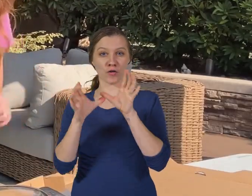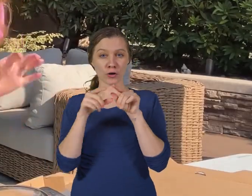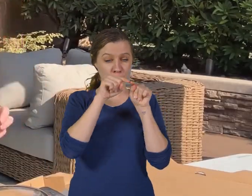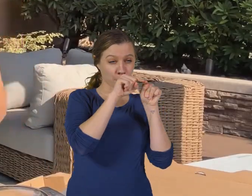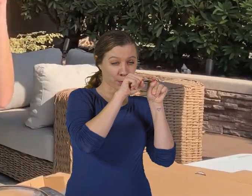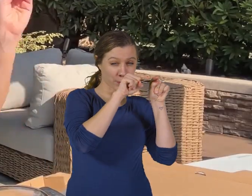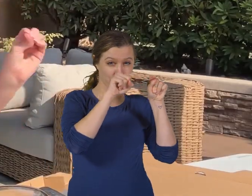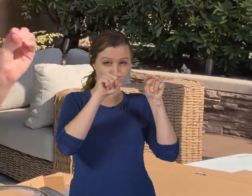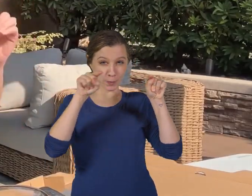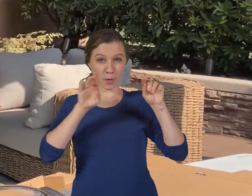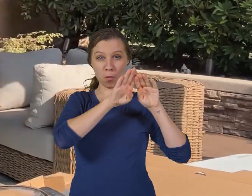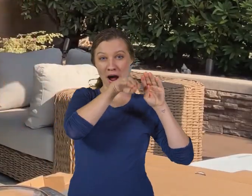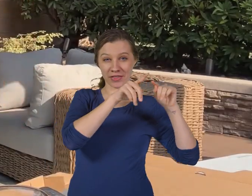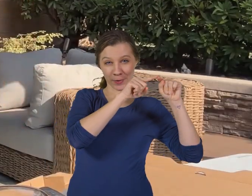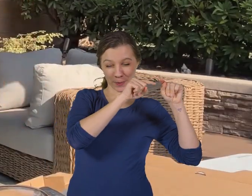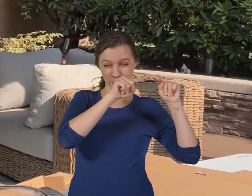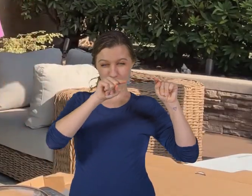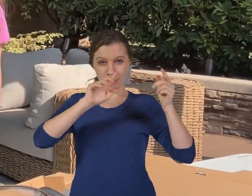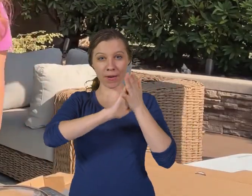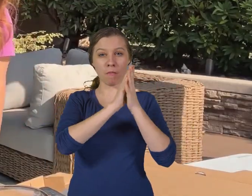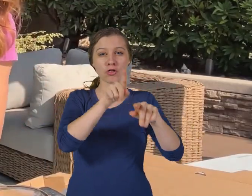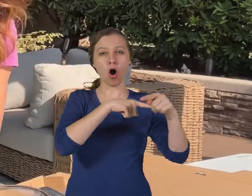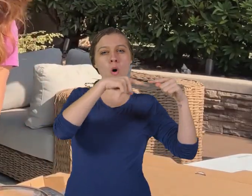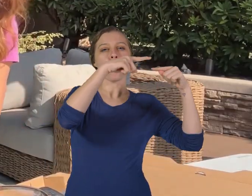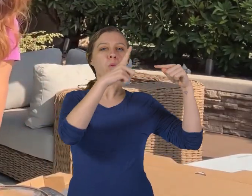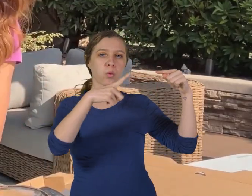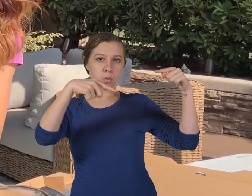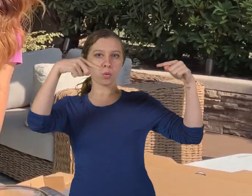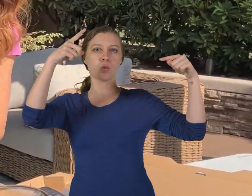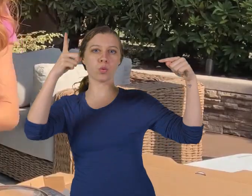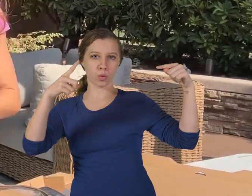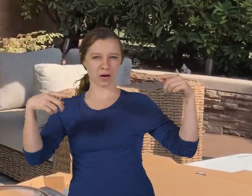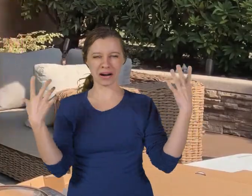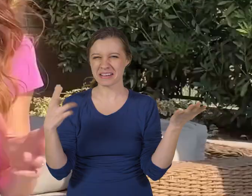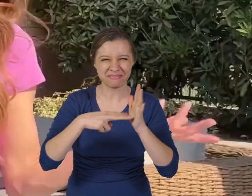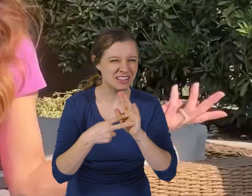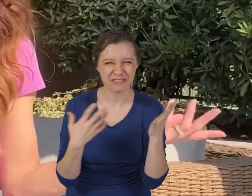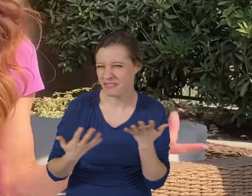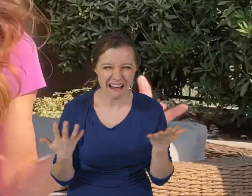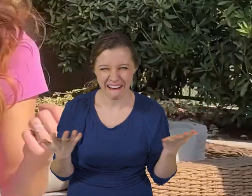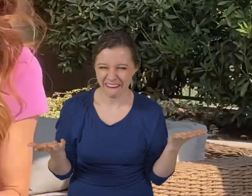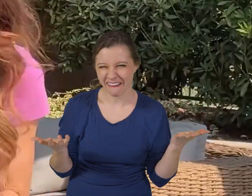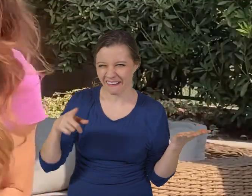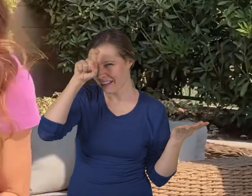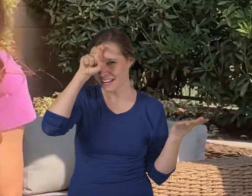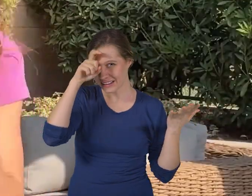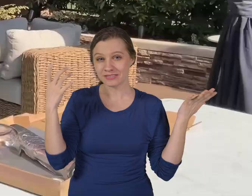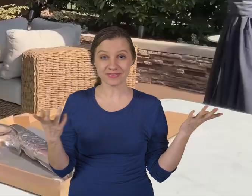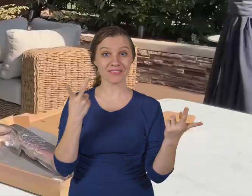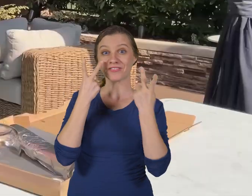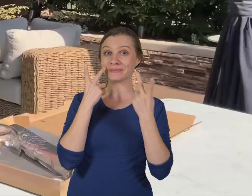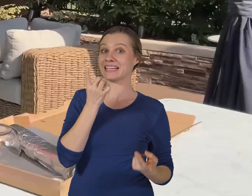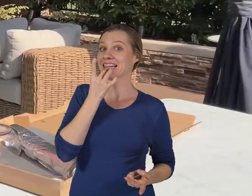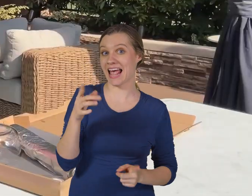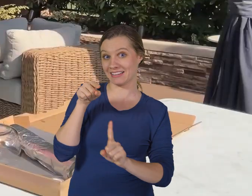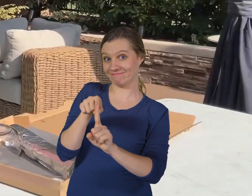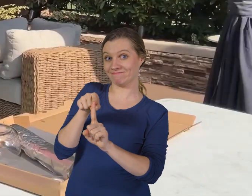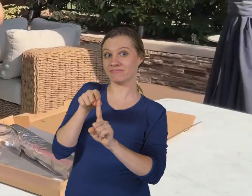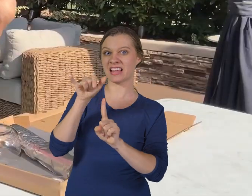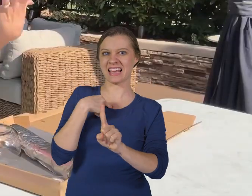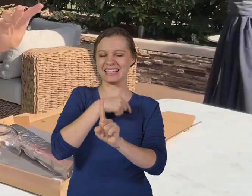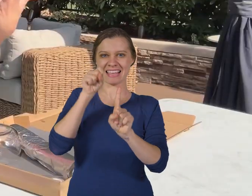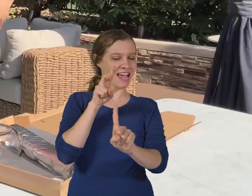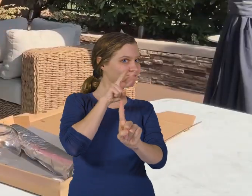three things to convert shorter wavelength light into longer wavelength light. Huh? What does that mean? Well,